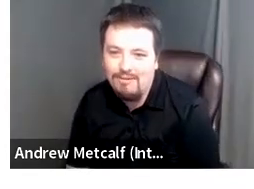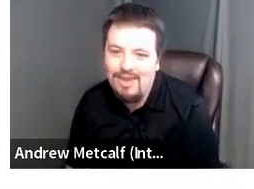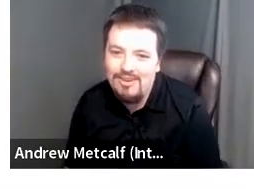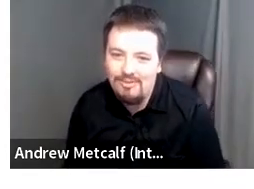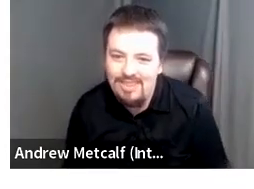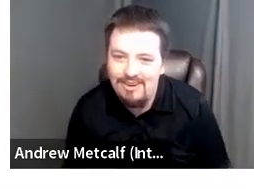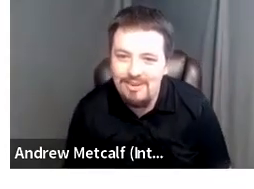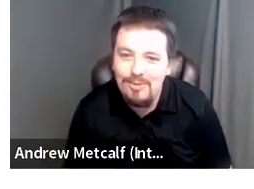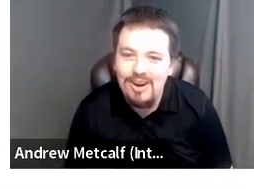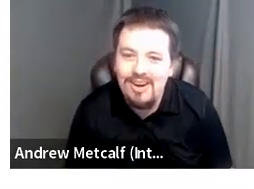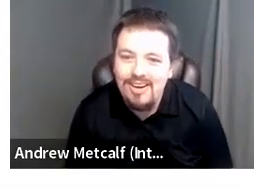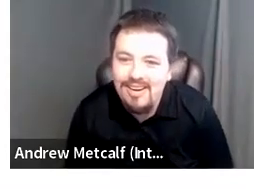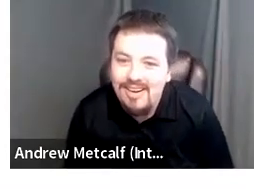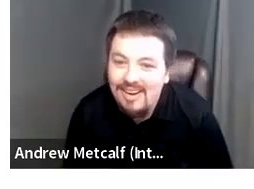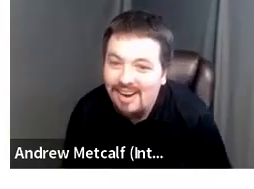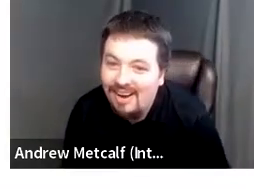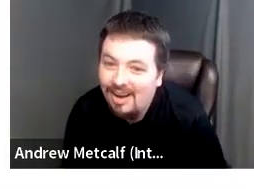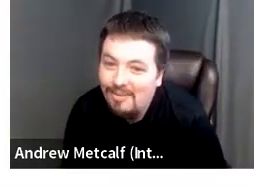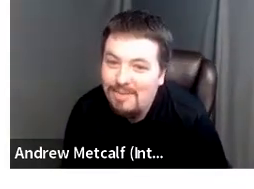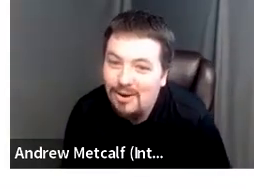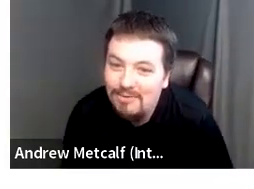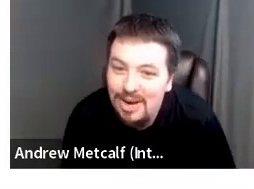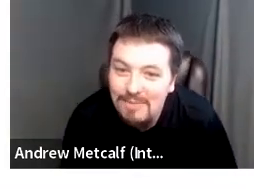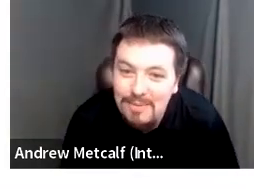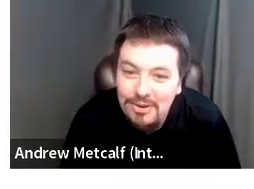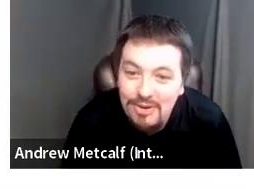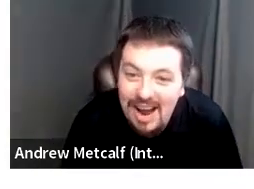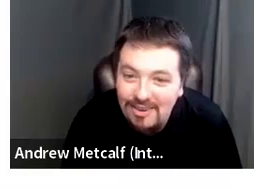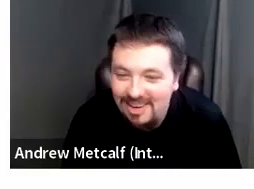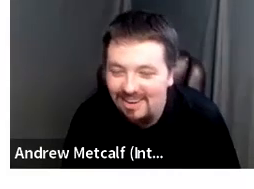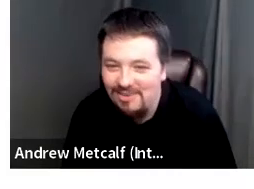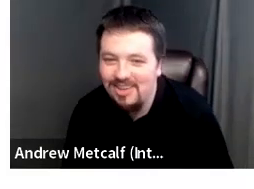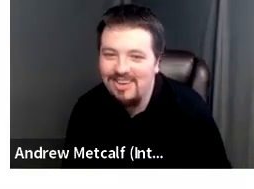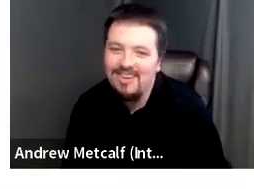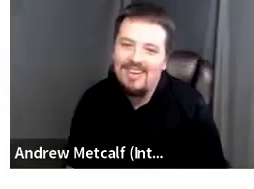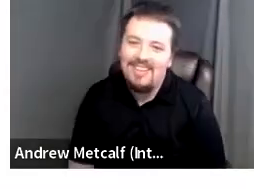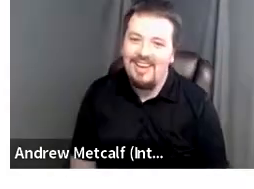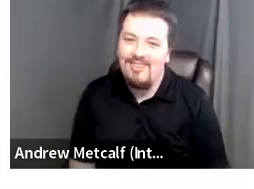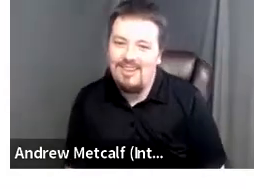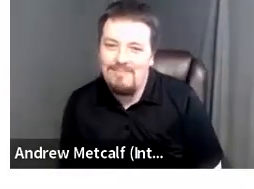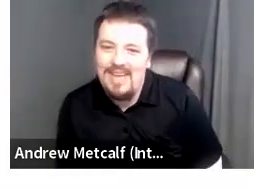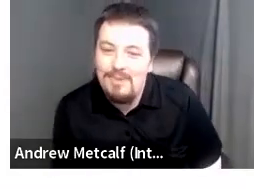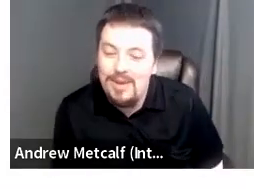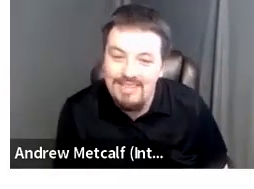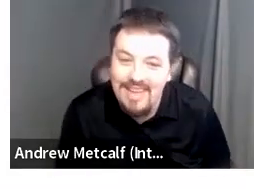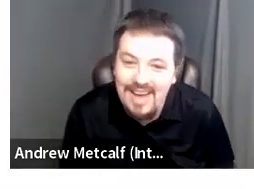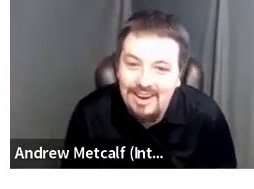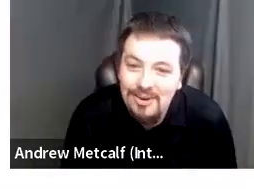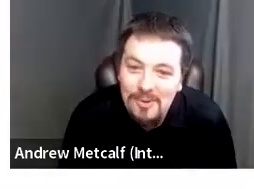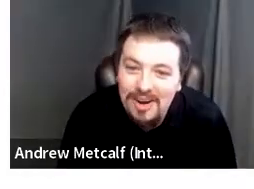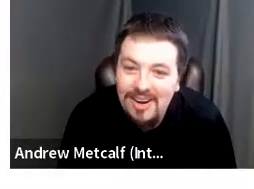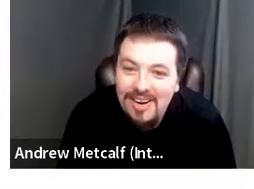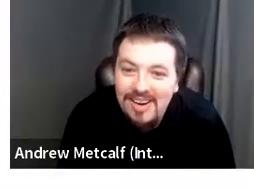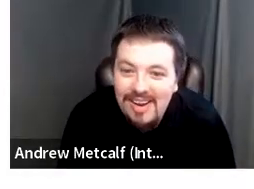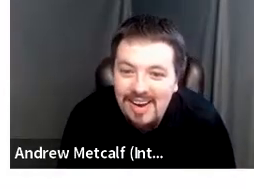regular conversation right there under the water. That'd be hard for hearing people. You drowned, if you took your thing and tried to speak, but we can sign